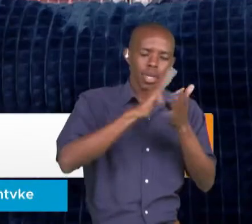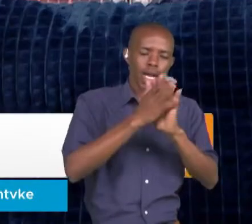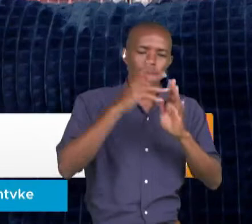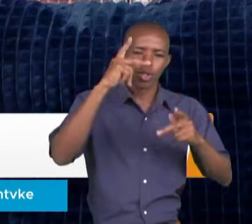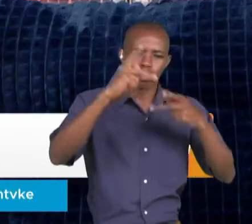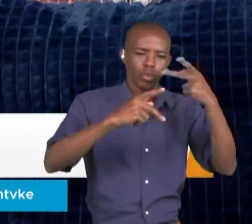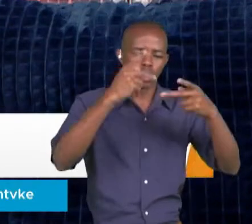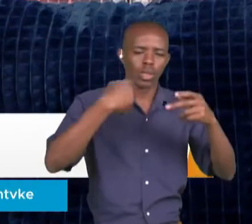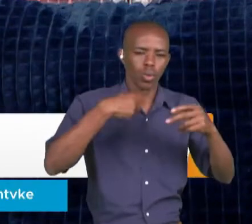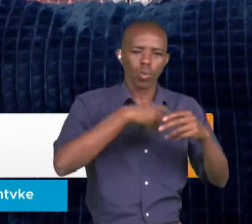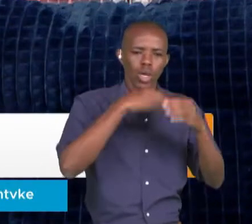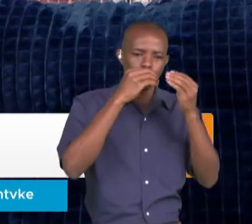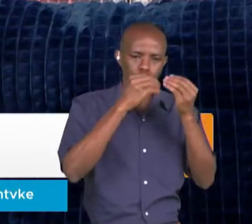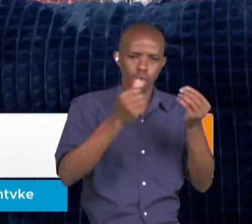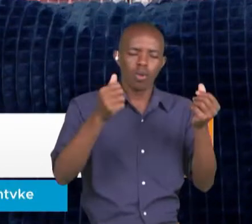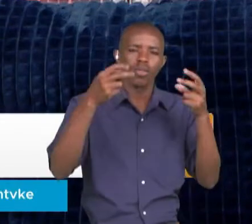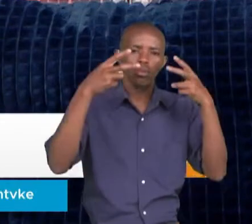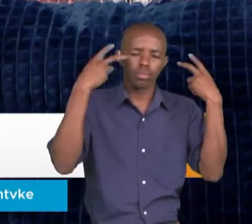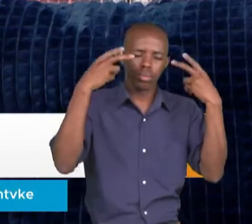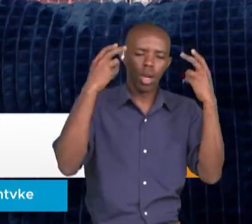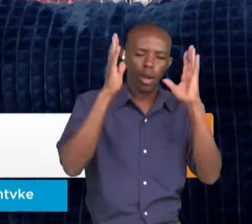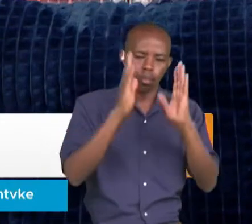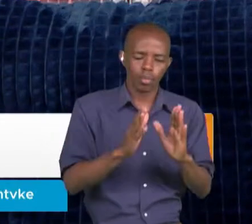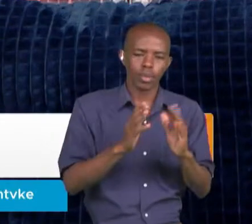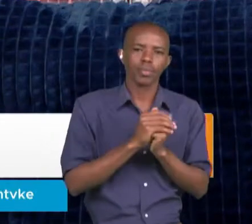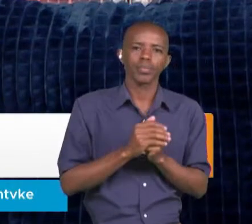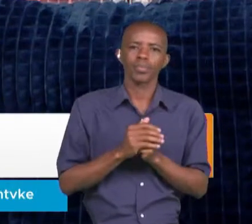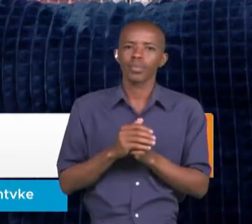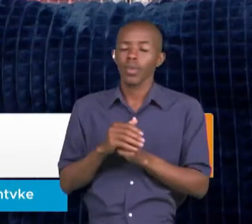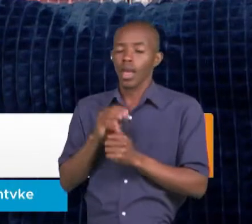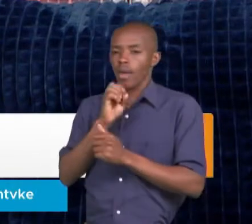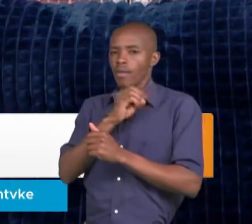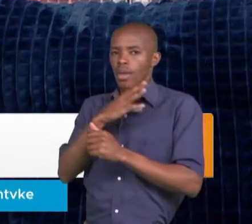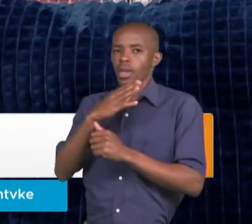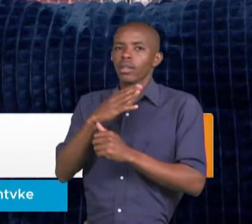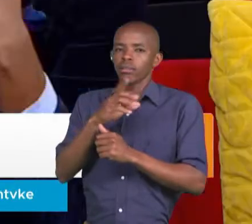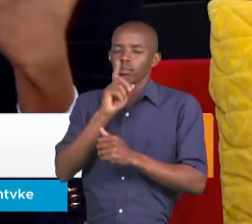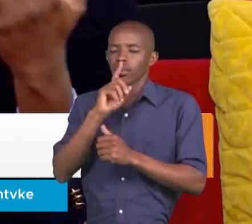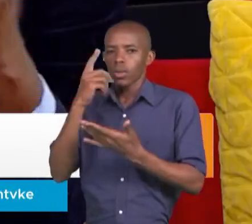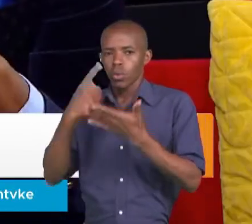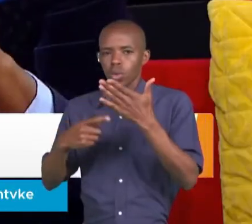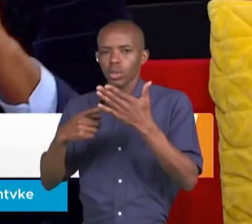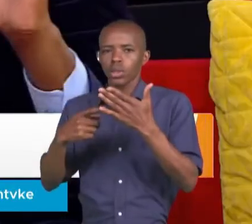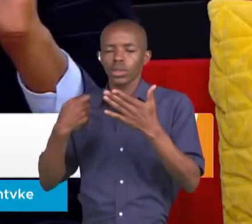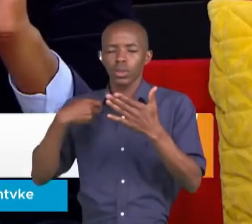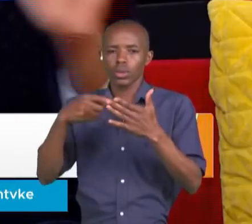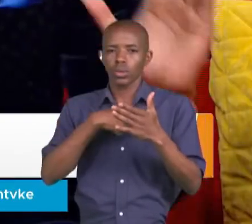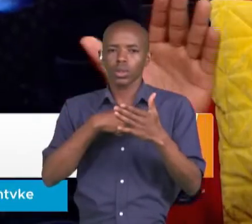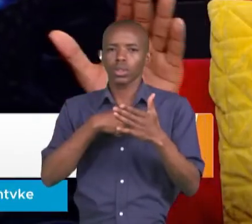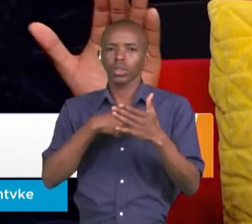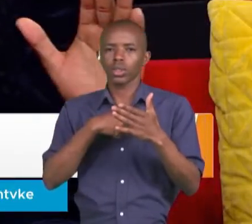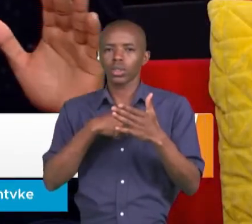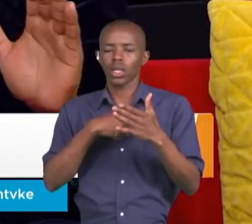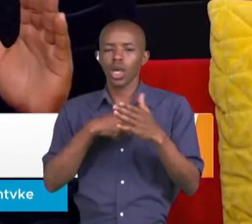we deal with terror gangs there about. Okay. Sometimes Pierre goes all the way and says, we didn't actually maybe use